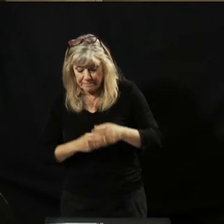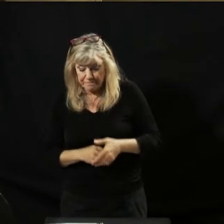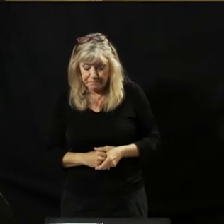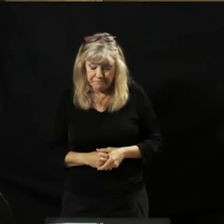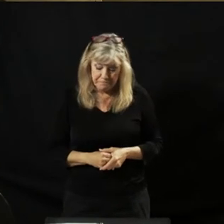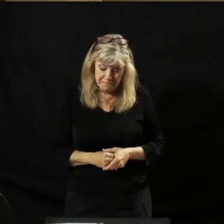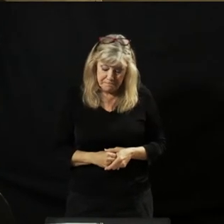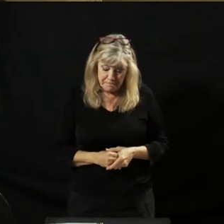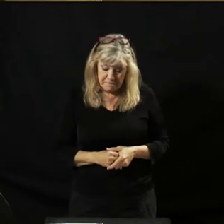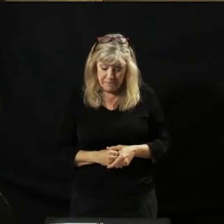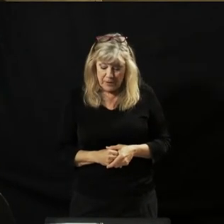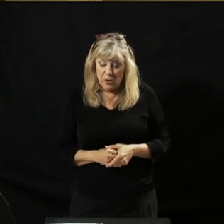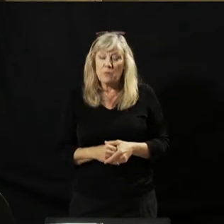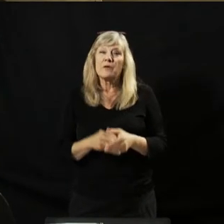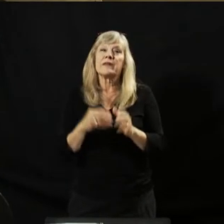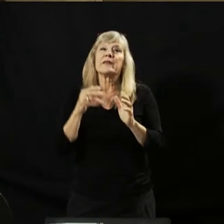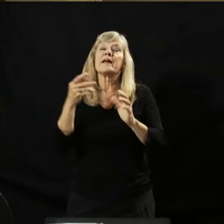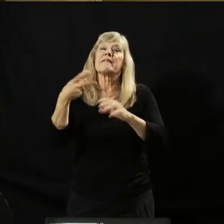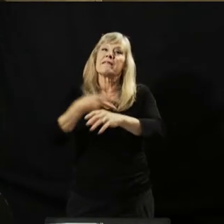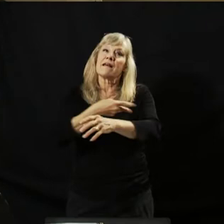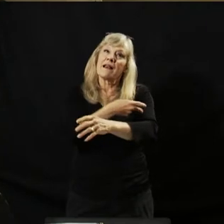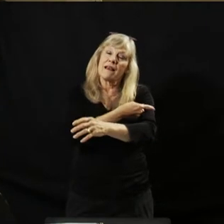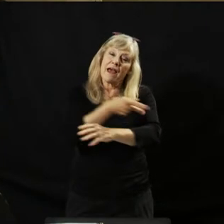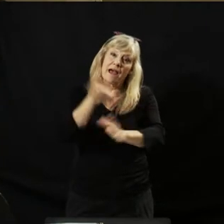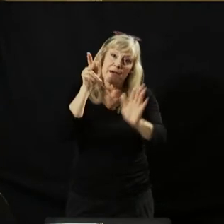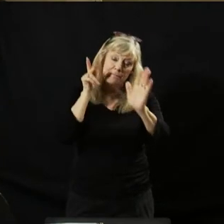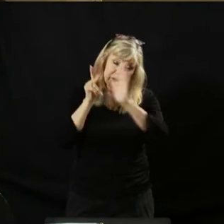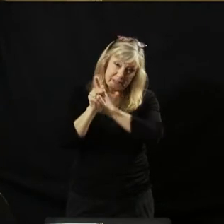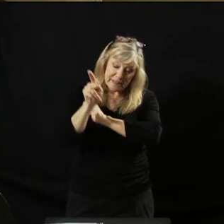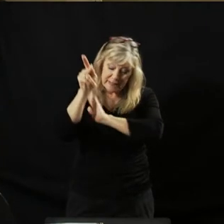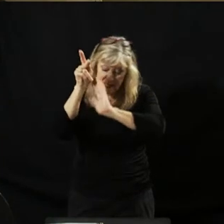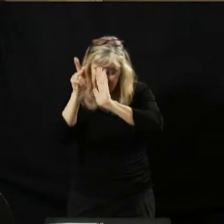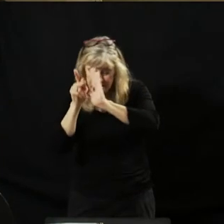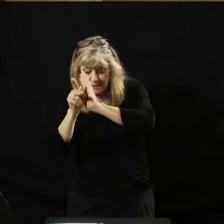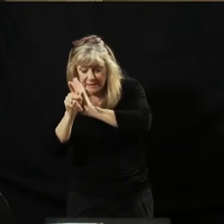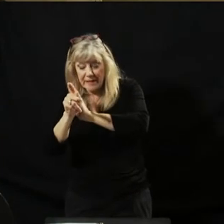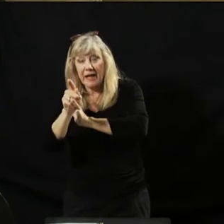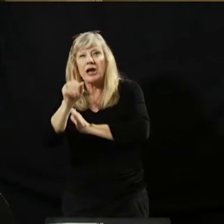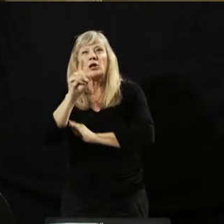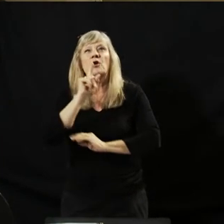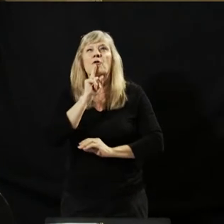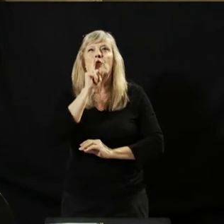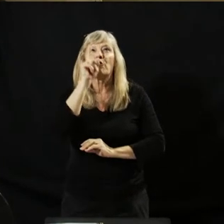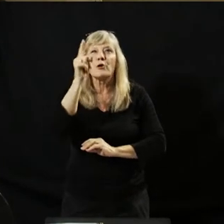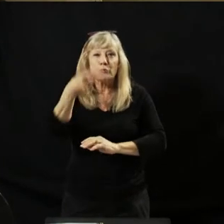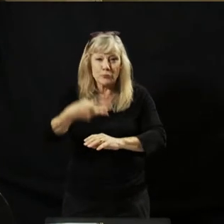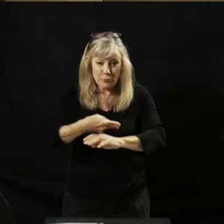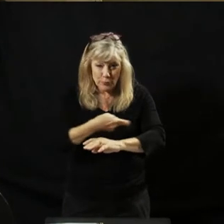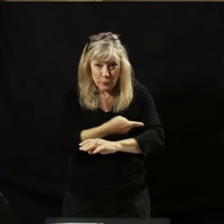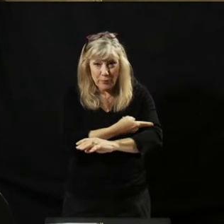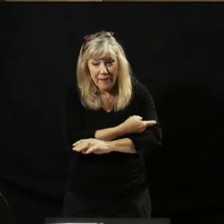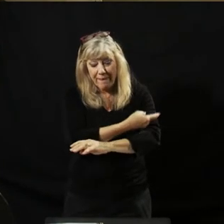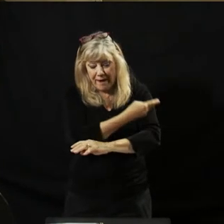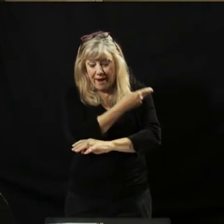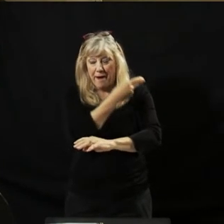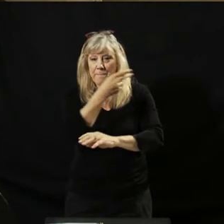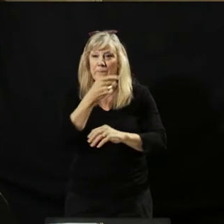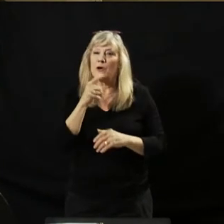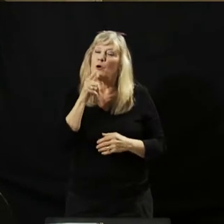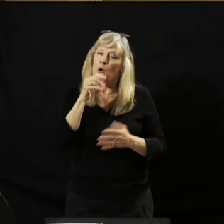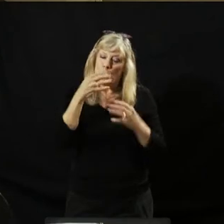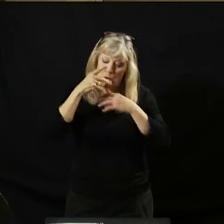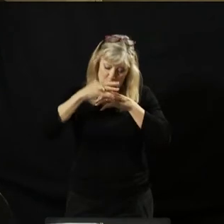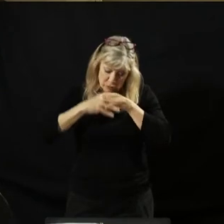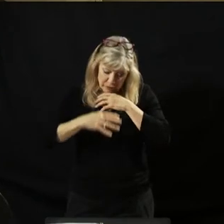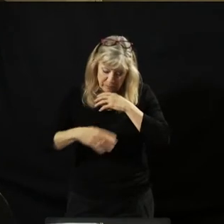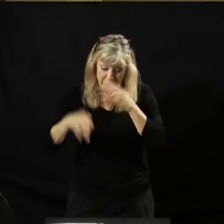in which is slain the Lamb, no one true Lamb, whose blood